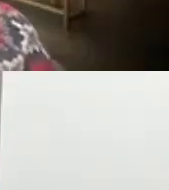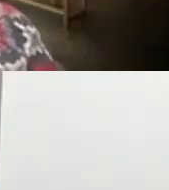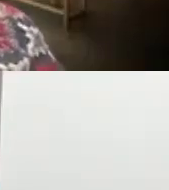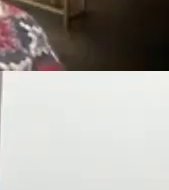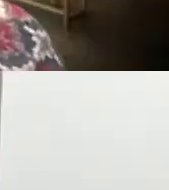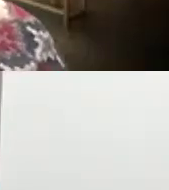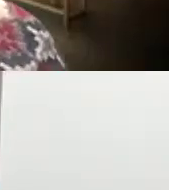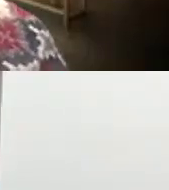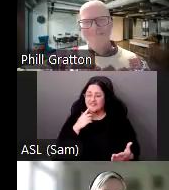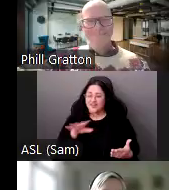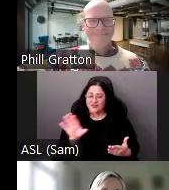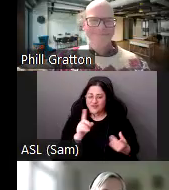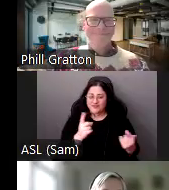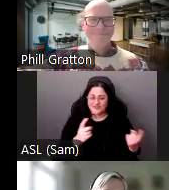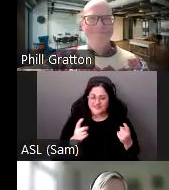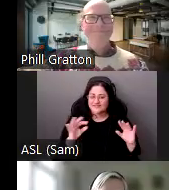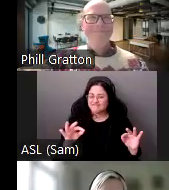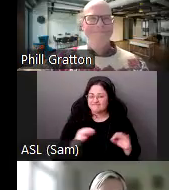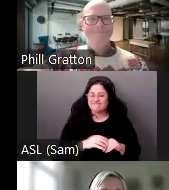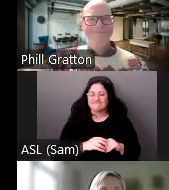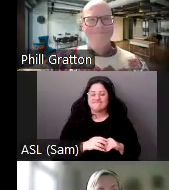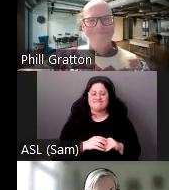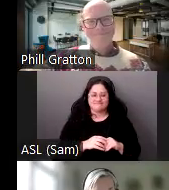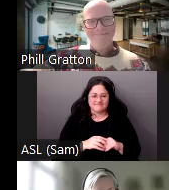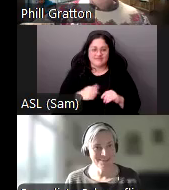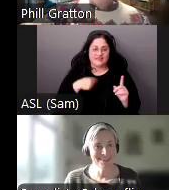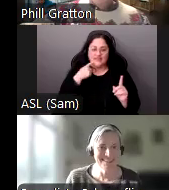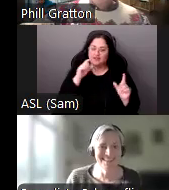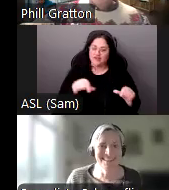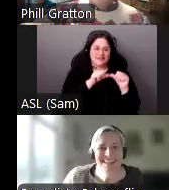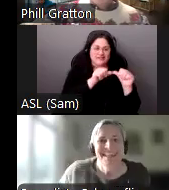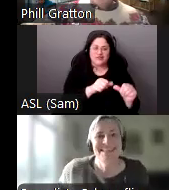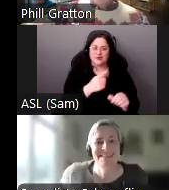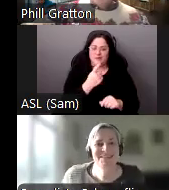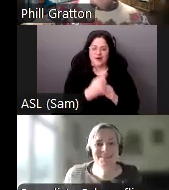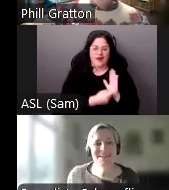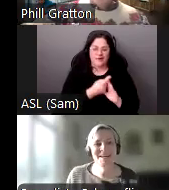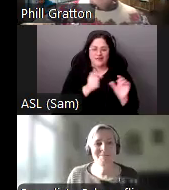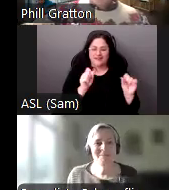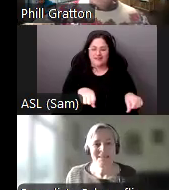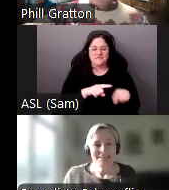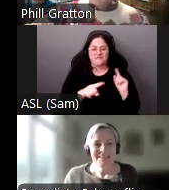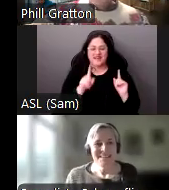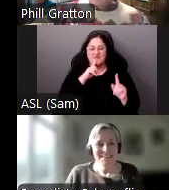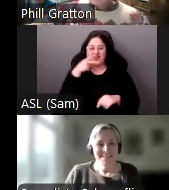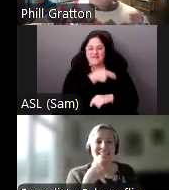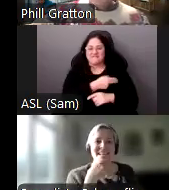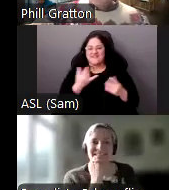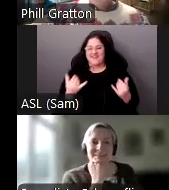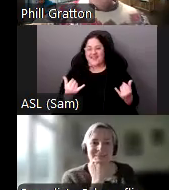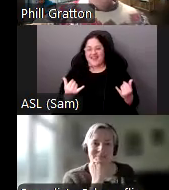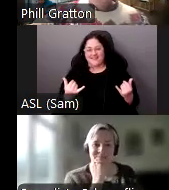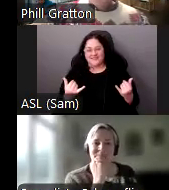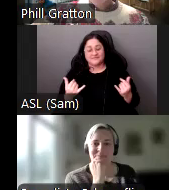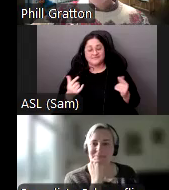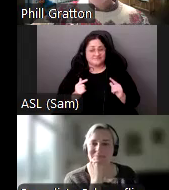I think we probably would have enough questions to keep going for another hour, but we won't. So, Sorry to interrupt, but I just put yes. on